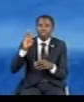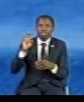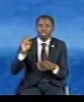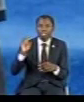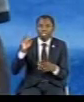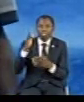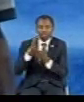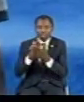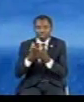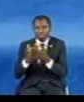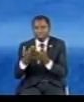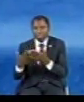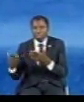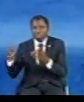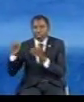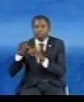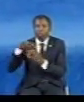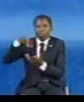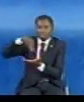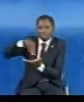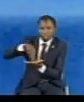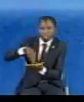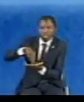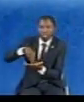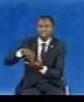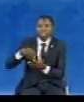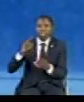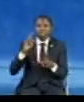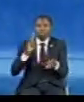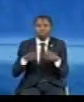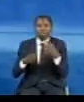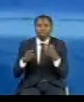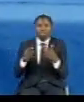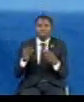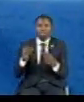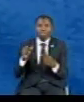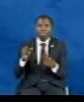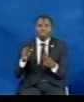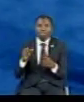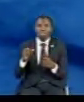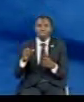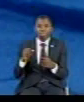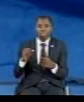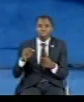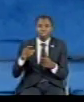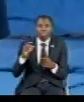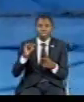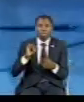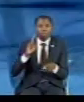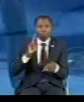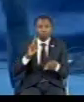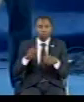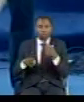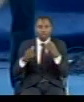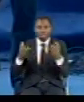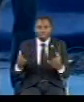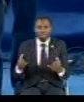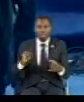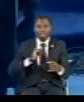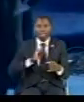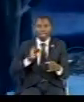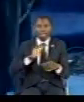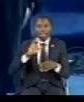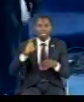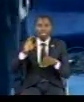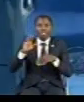But after the last amen, I stand up. Walk. I begin walk. Walk, yes. I walk go around.